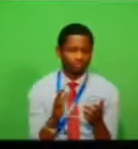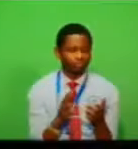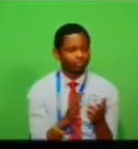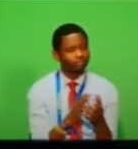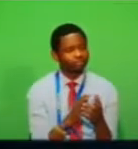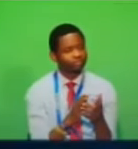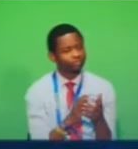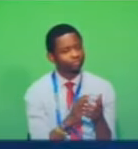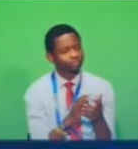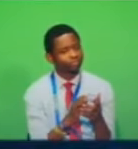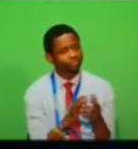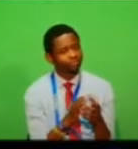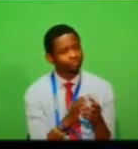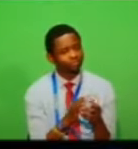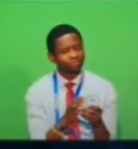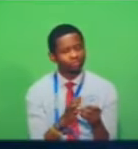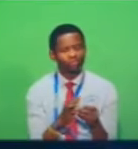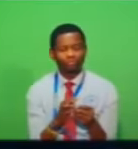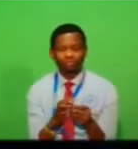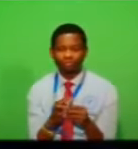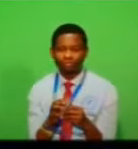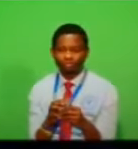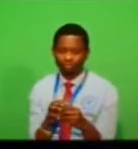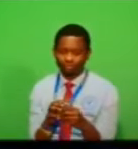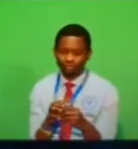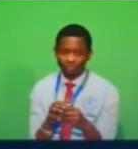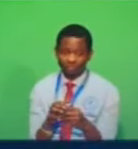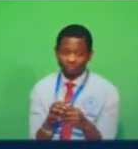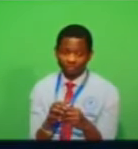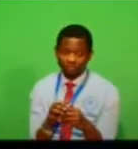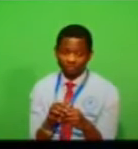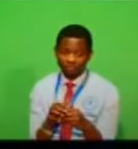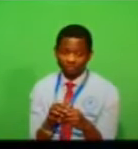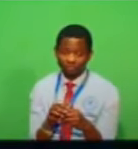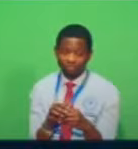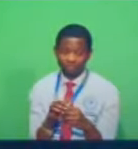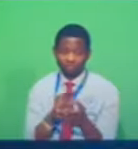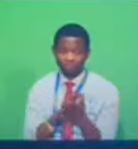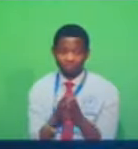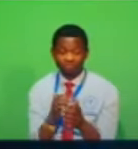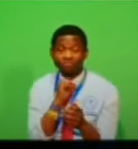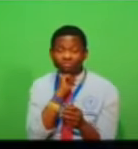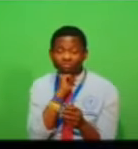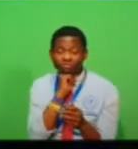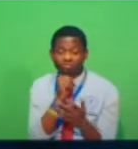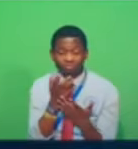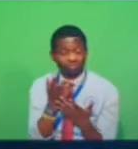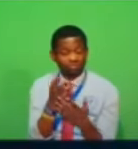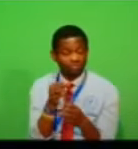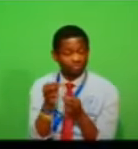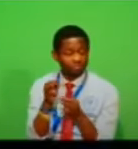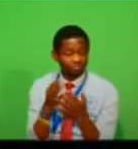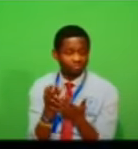please the person. It's extremely difficult for you to even explain to them what you are doing. But I have a very